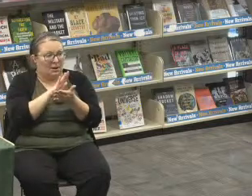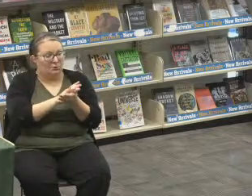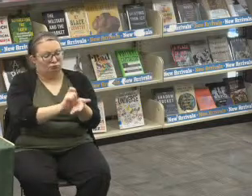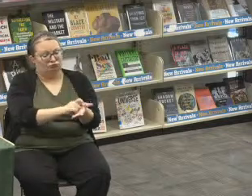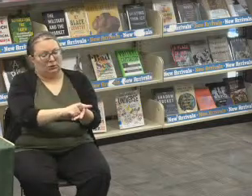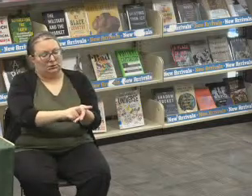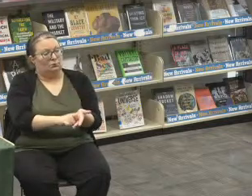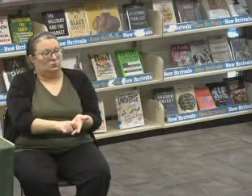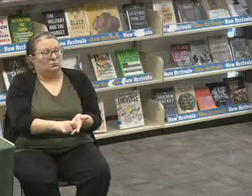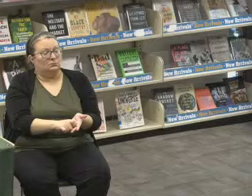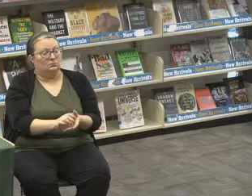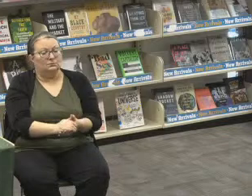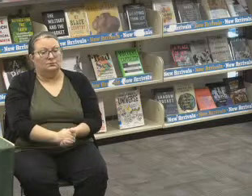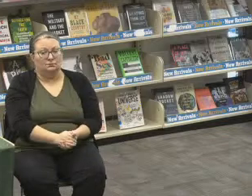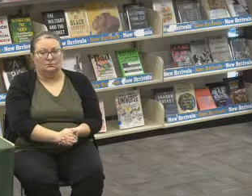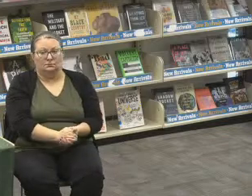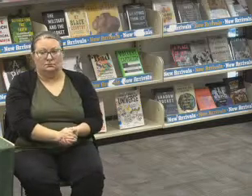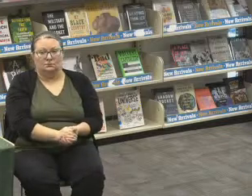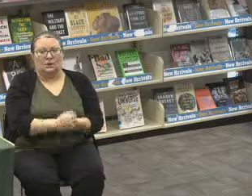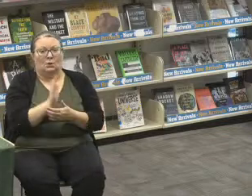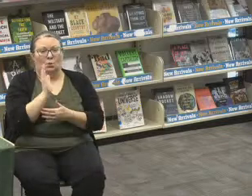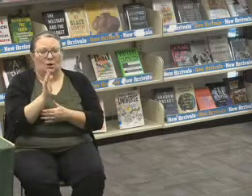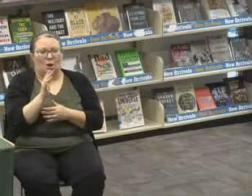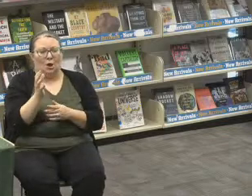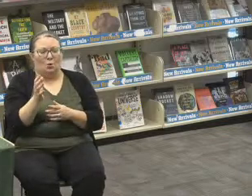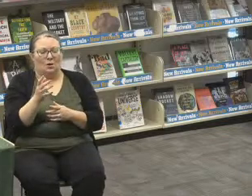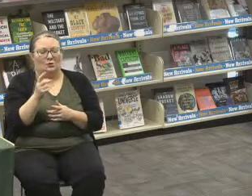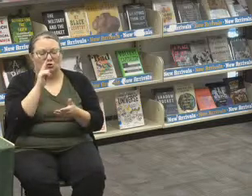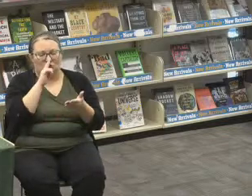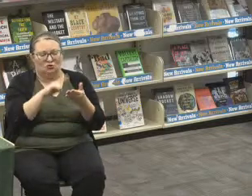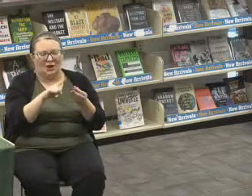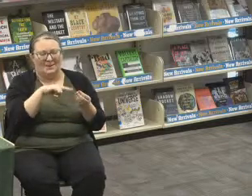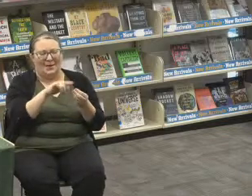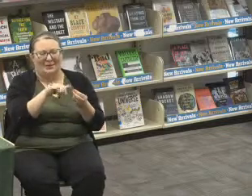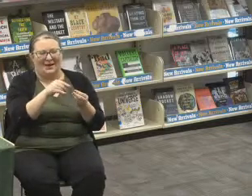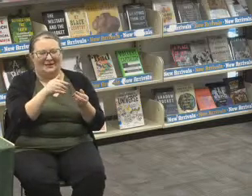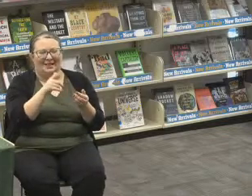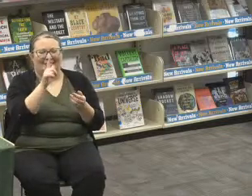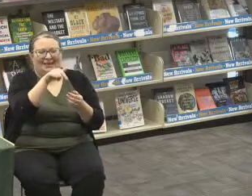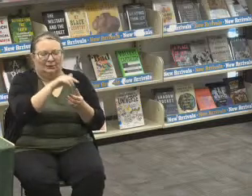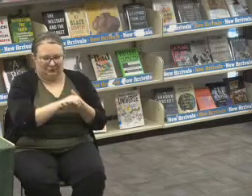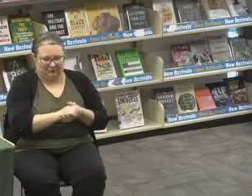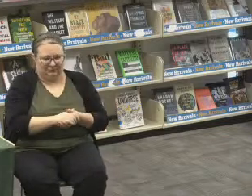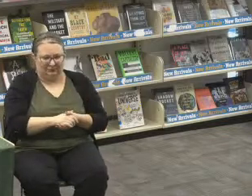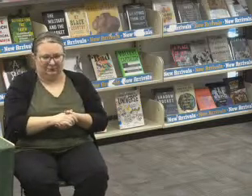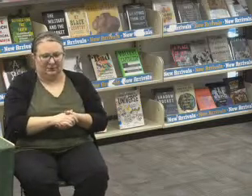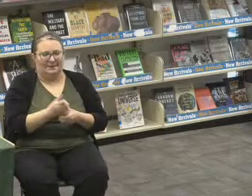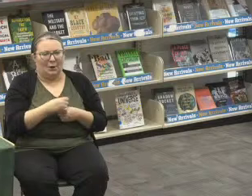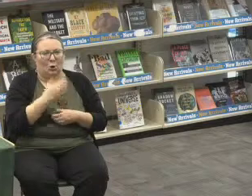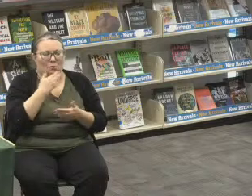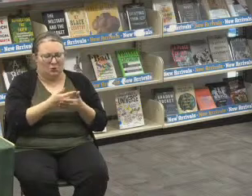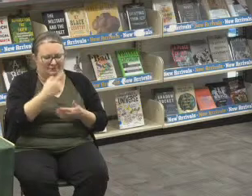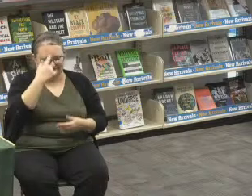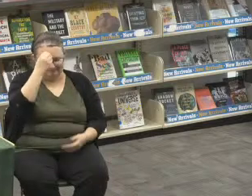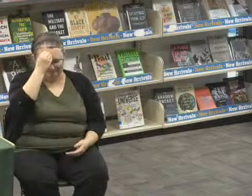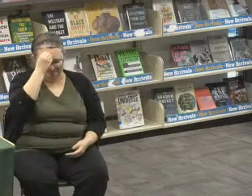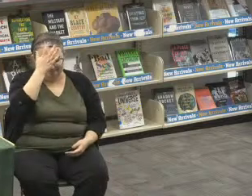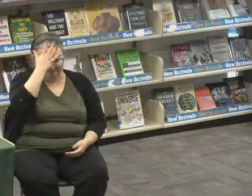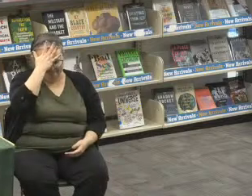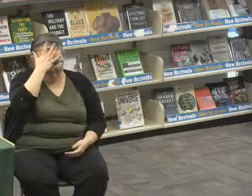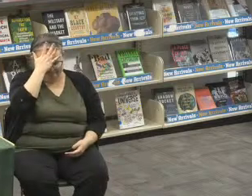of paper, jot that down. We're gonna loop back and check in on this at the end, so just make a good mental note or jot it